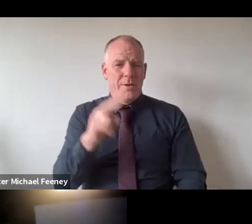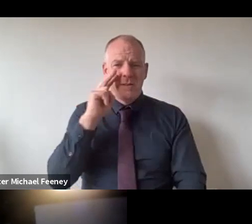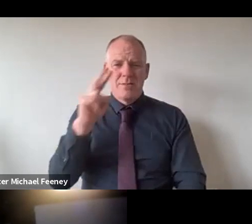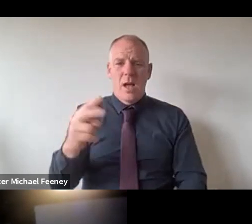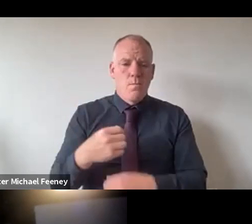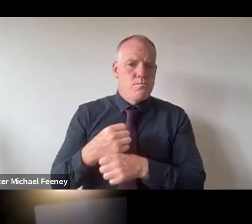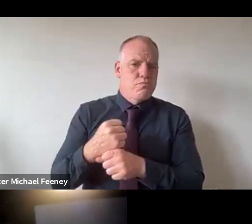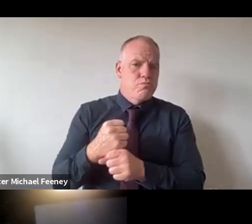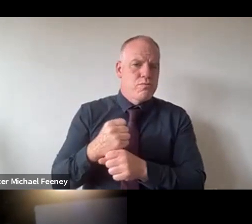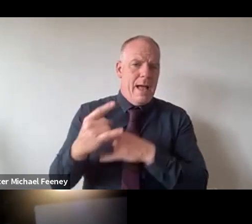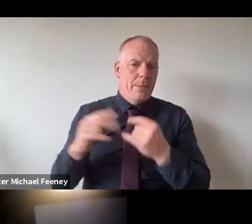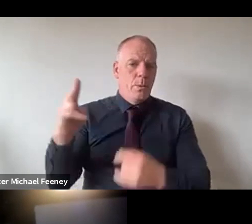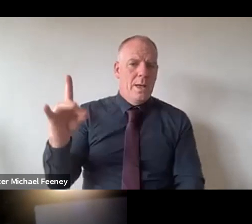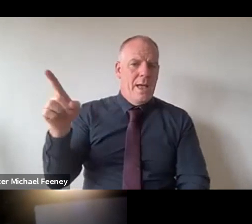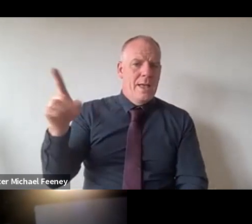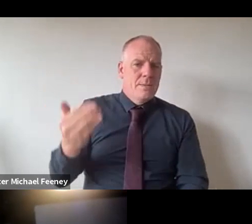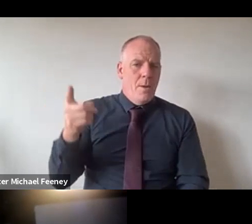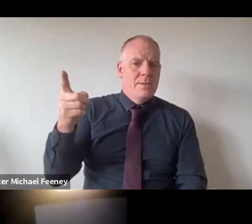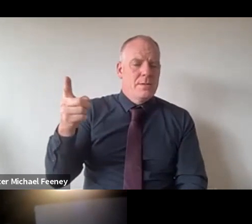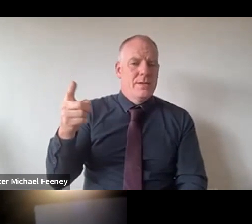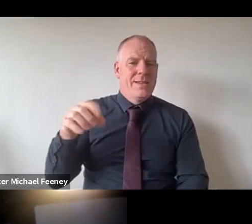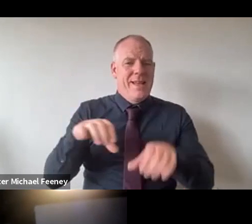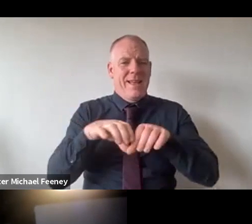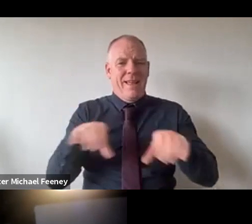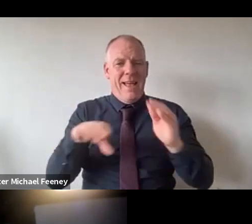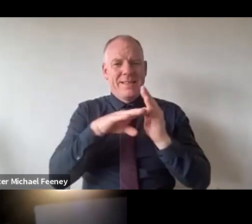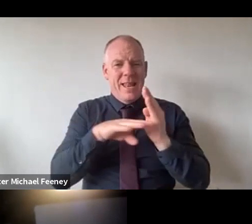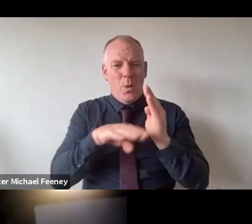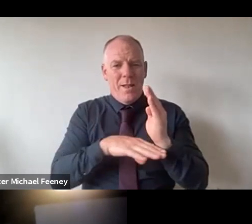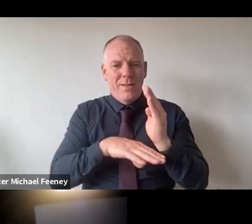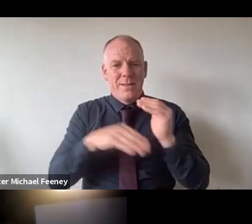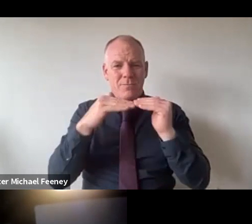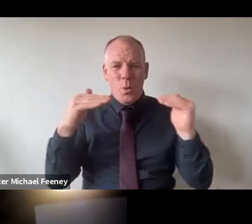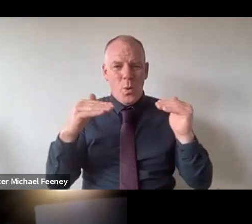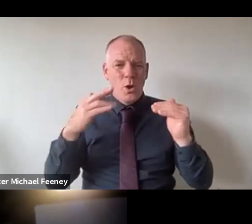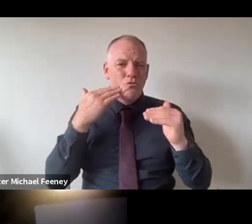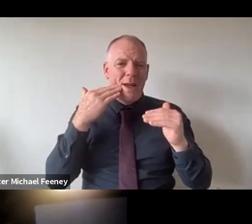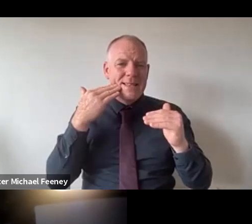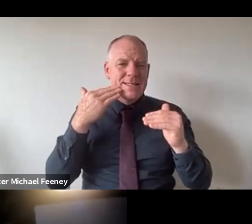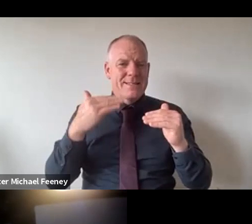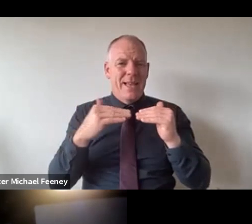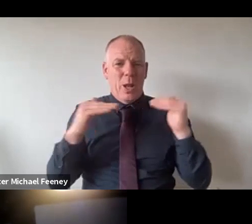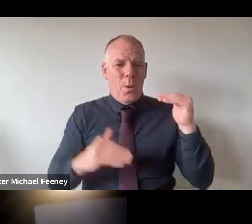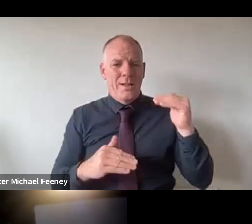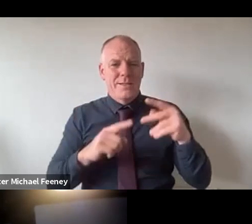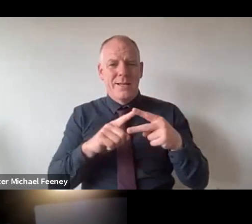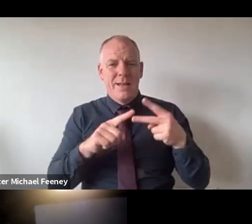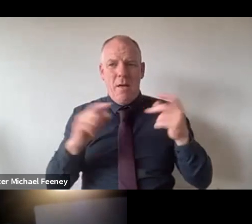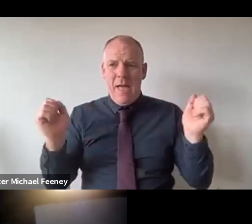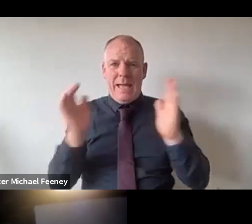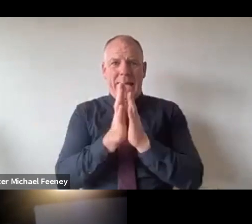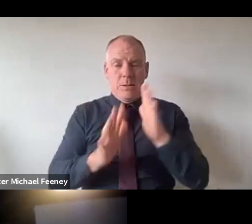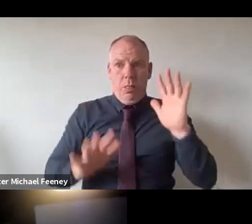that's developed in the UK, where you have class inequality, you have race inequality as well, and sometimes they're pitted against each